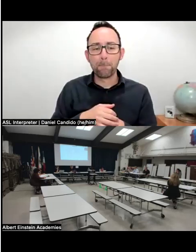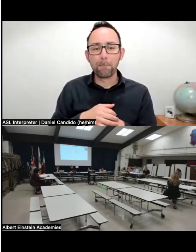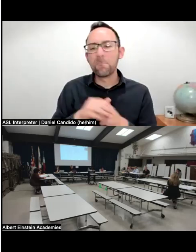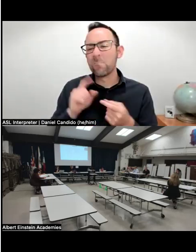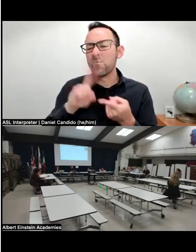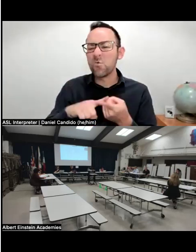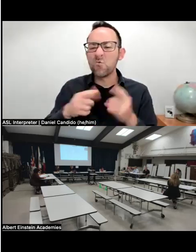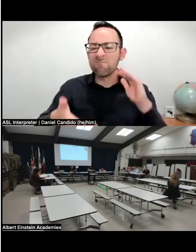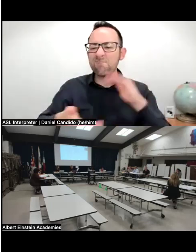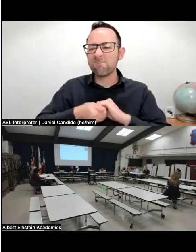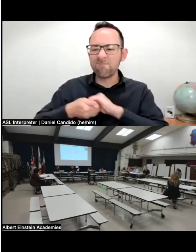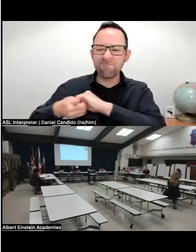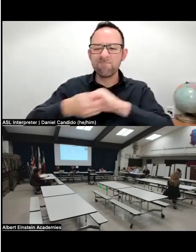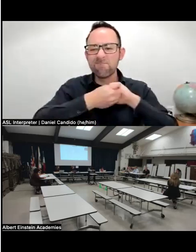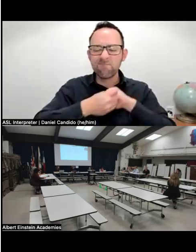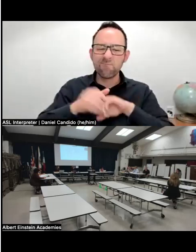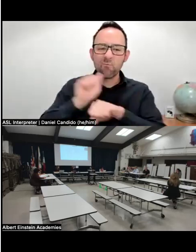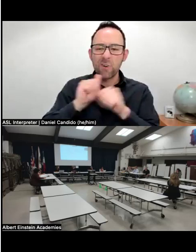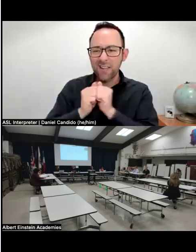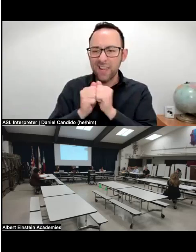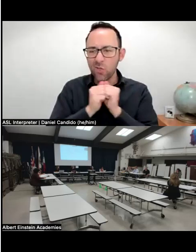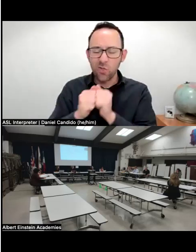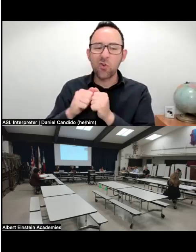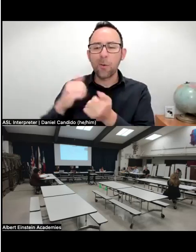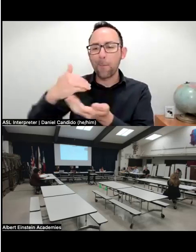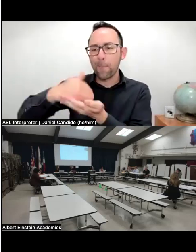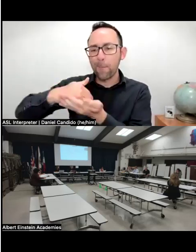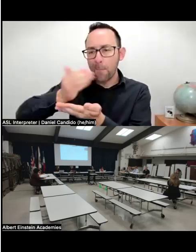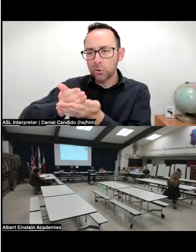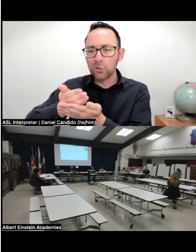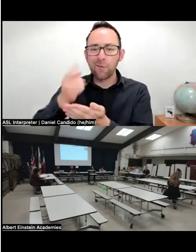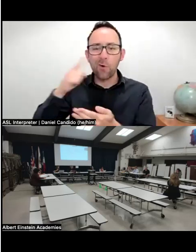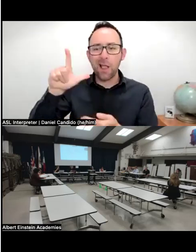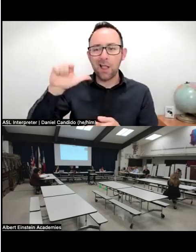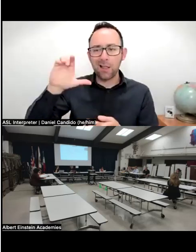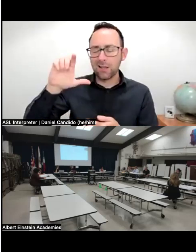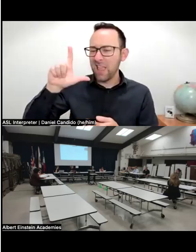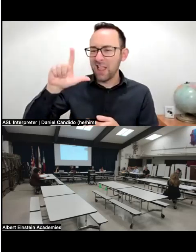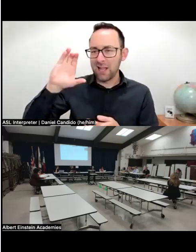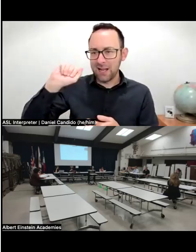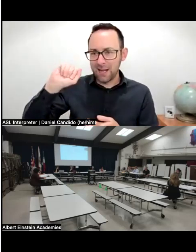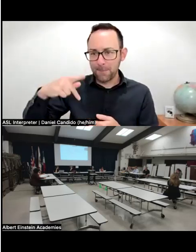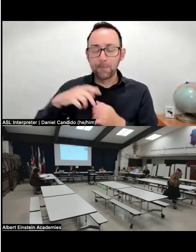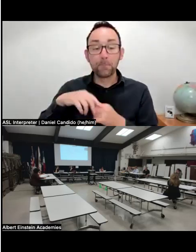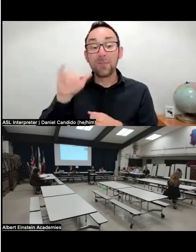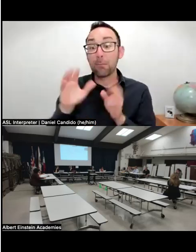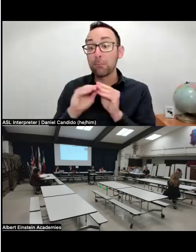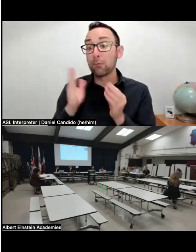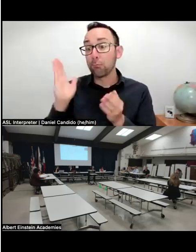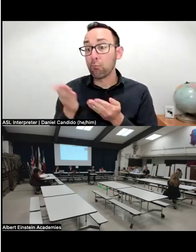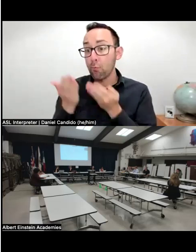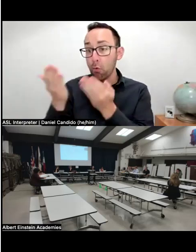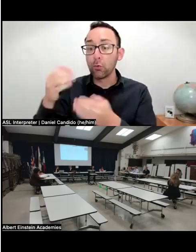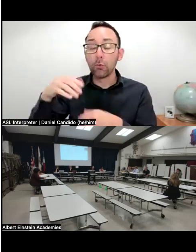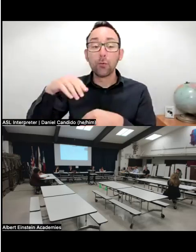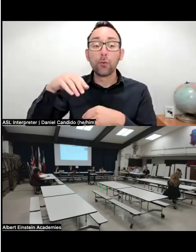collaboration, put together the Title I budget in the LCAP. And so that would be the first proposed